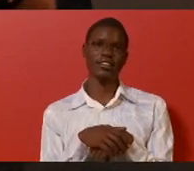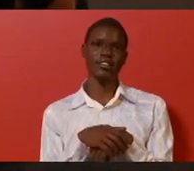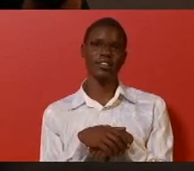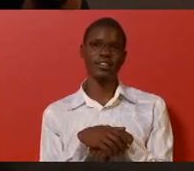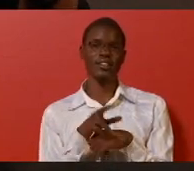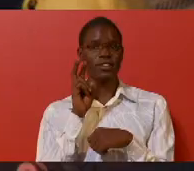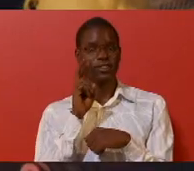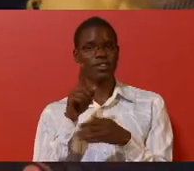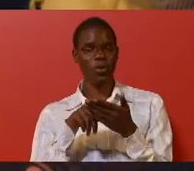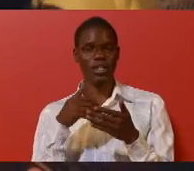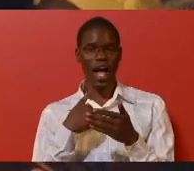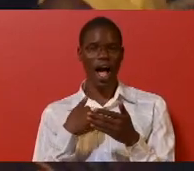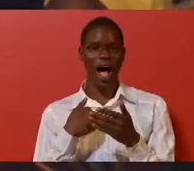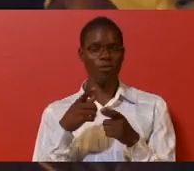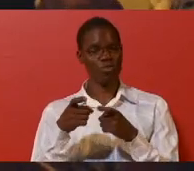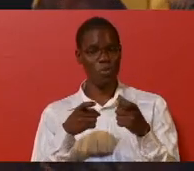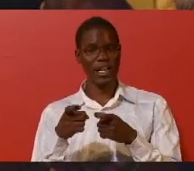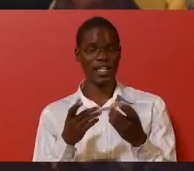You see what I have to deal with.